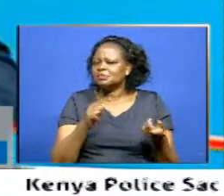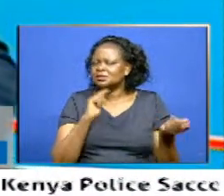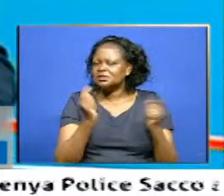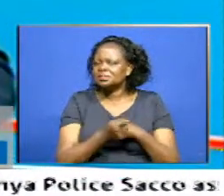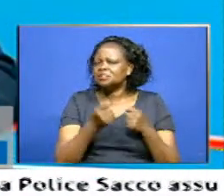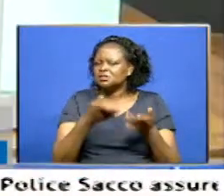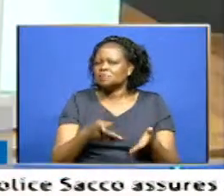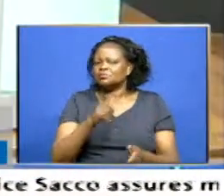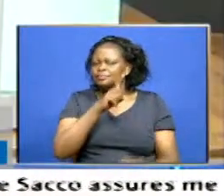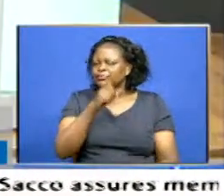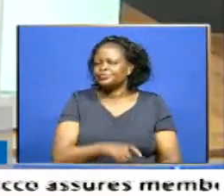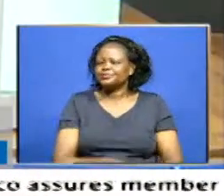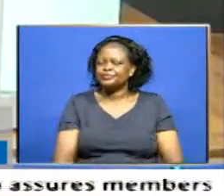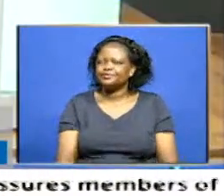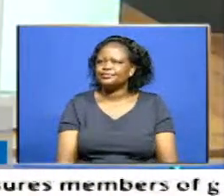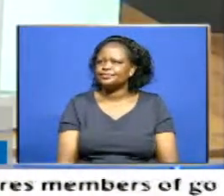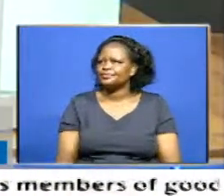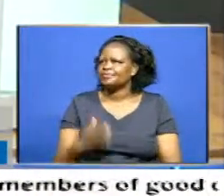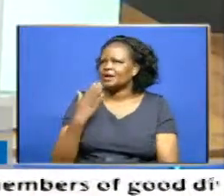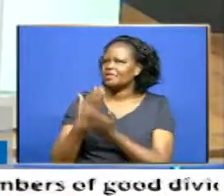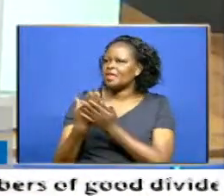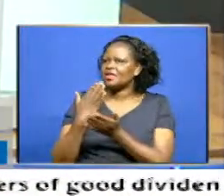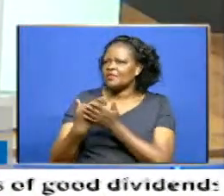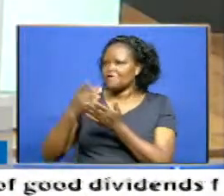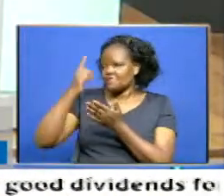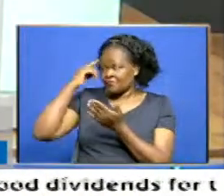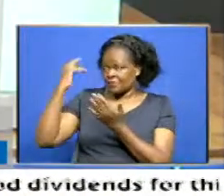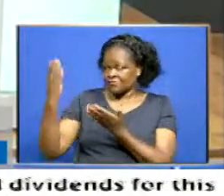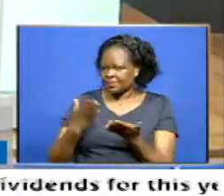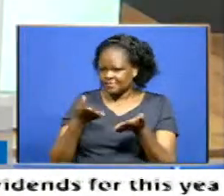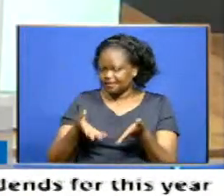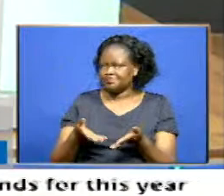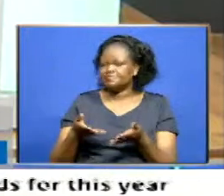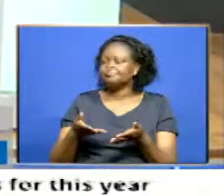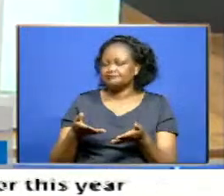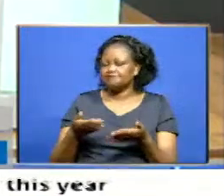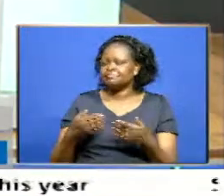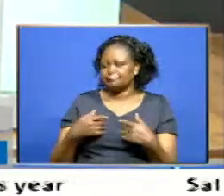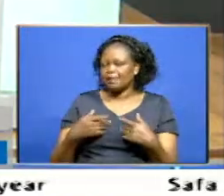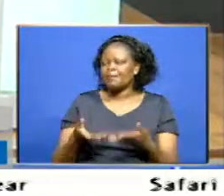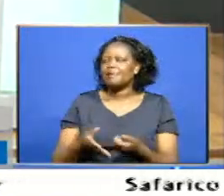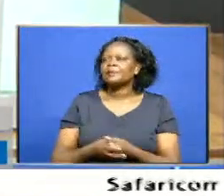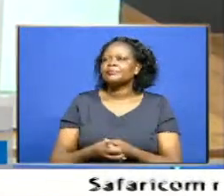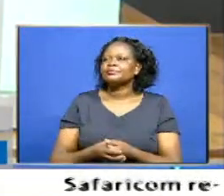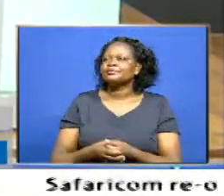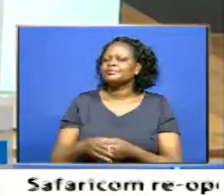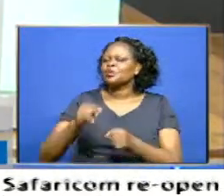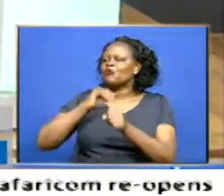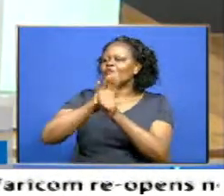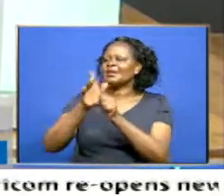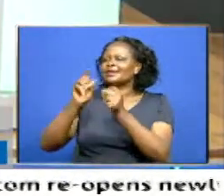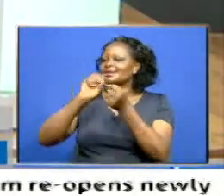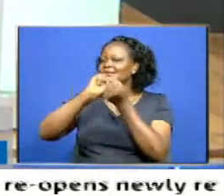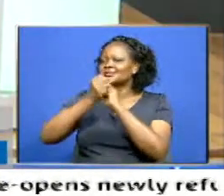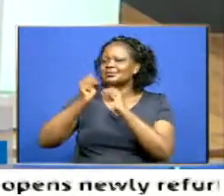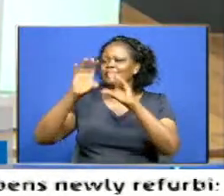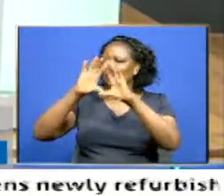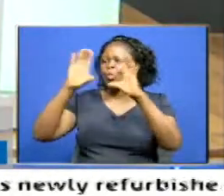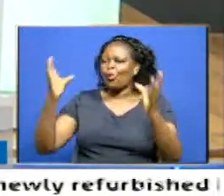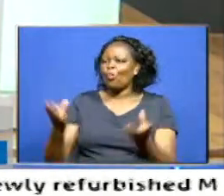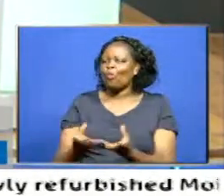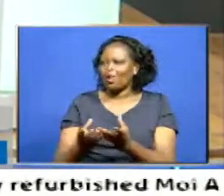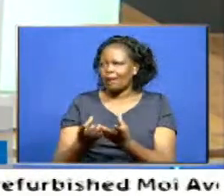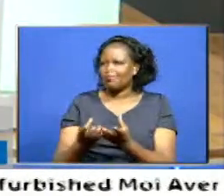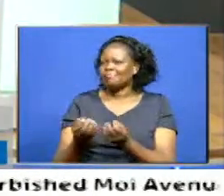Thank you very much for having me. So COVID-19 has changed the world fundamentally. It is